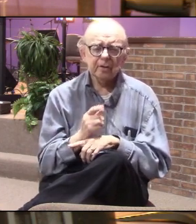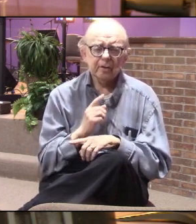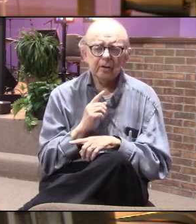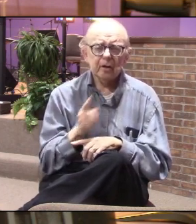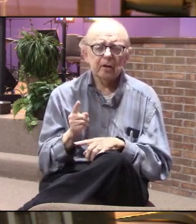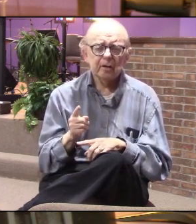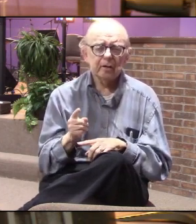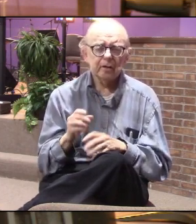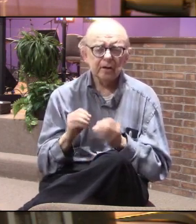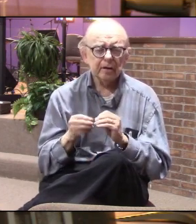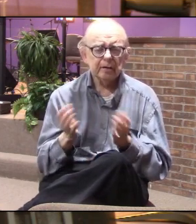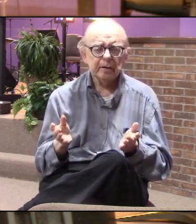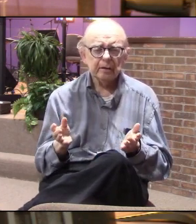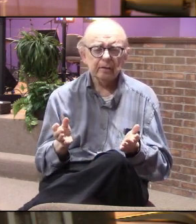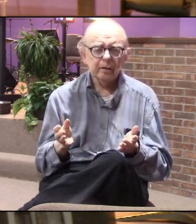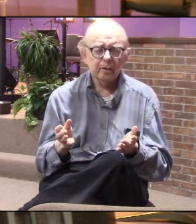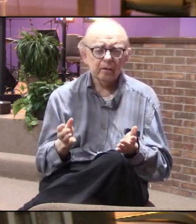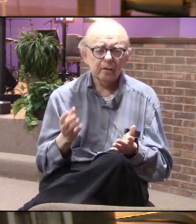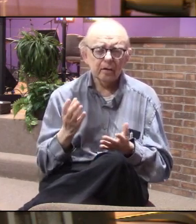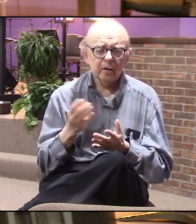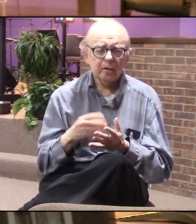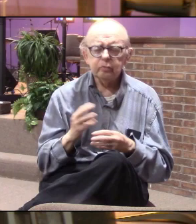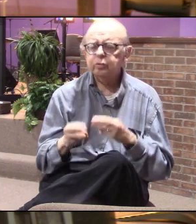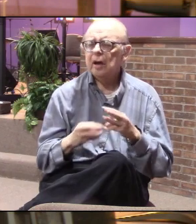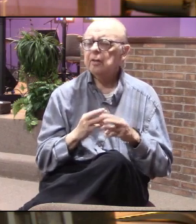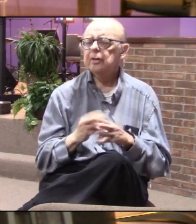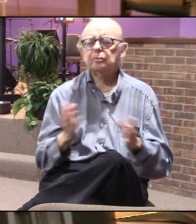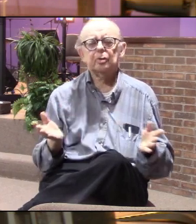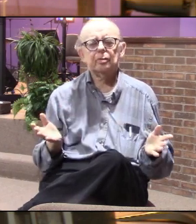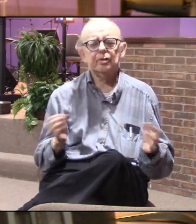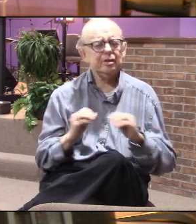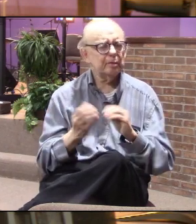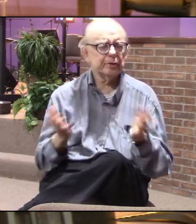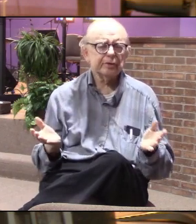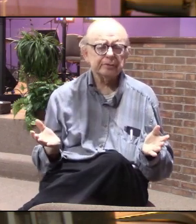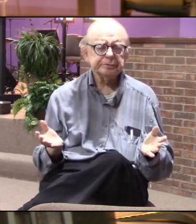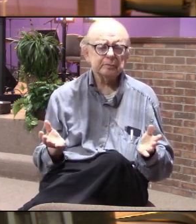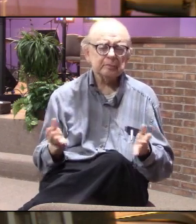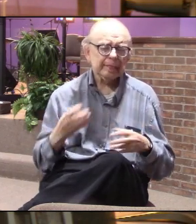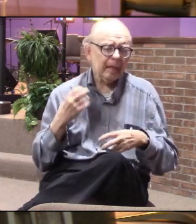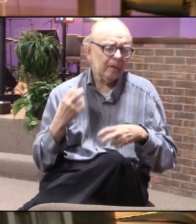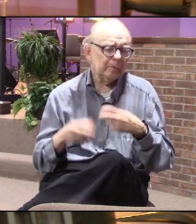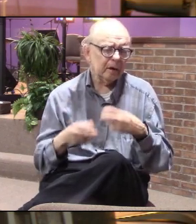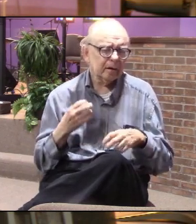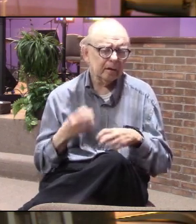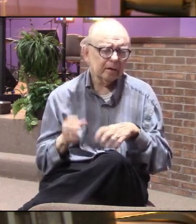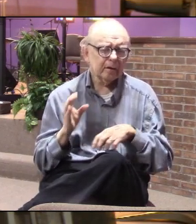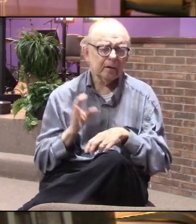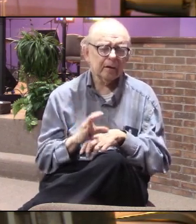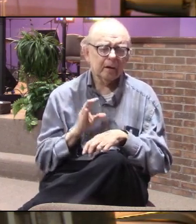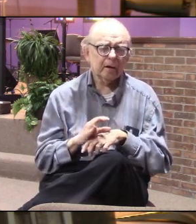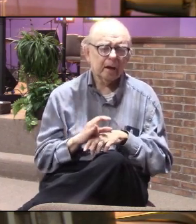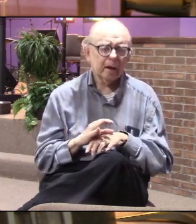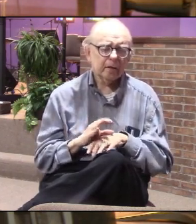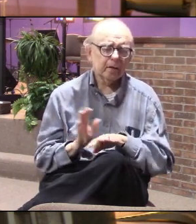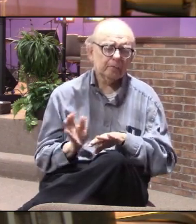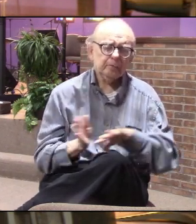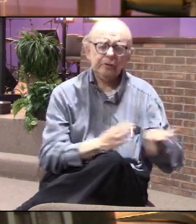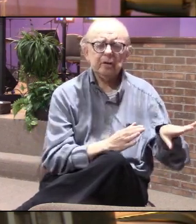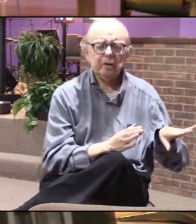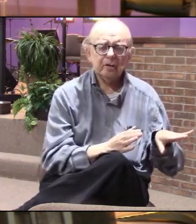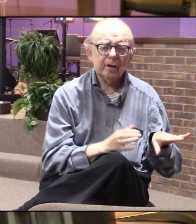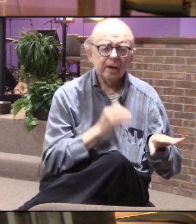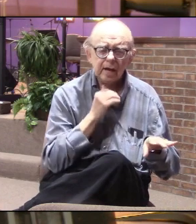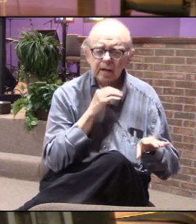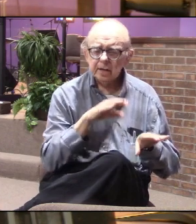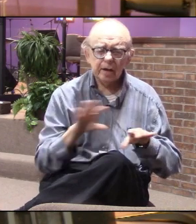is out of this world. And the problem is the church is pushing it back and